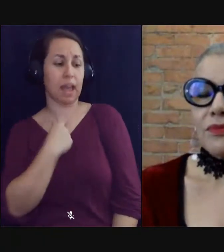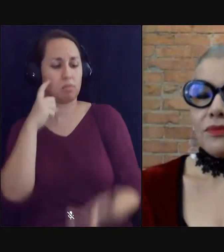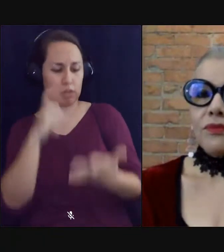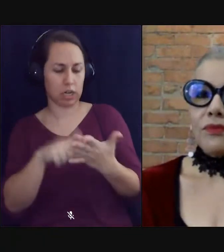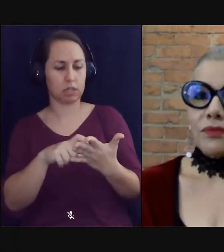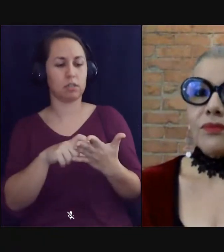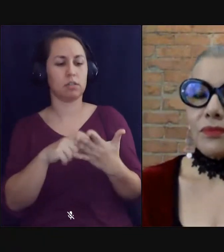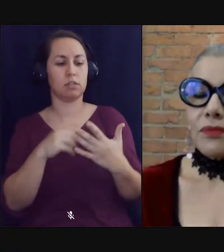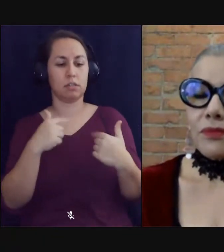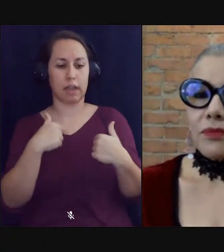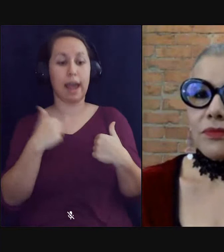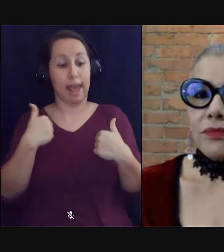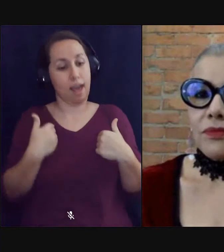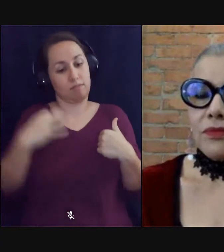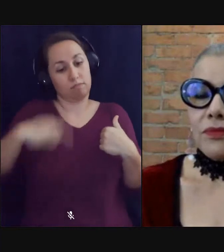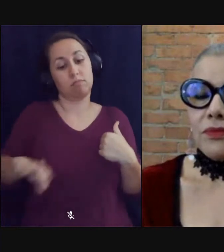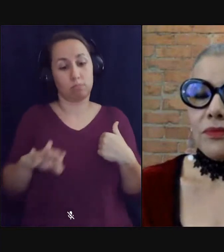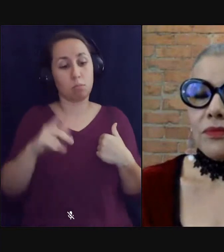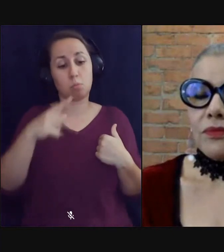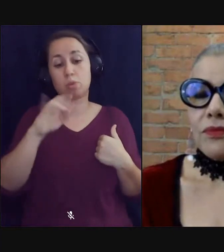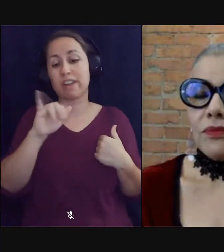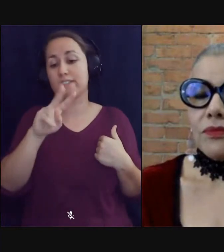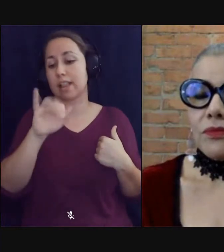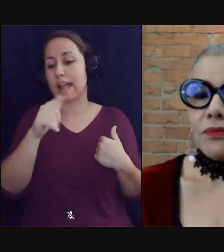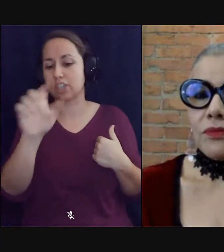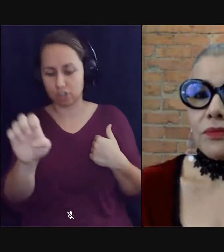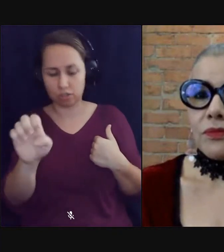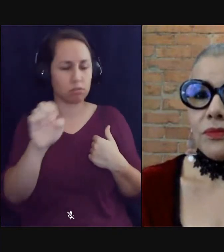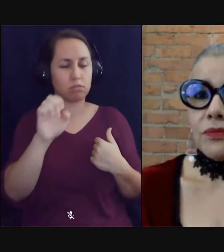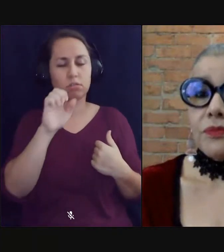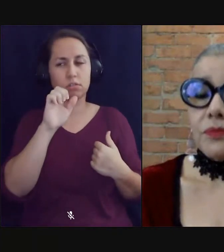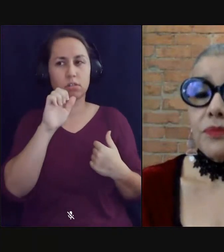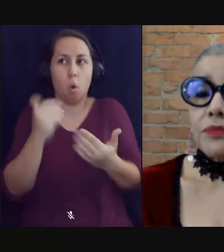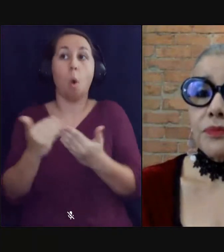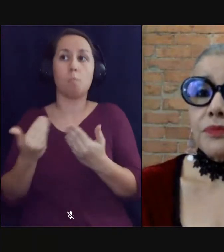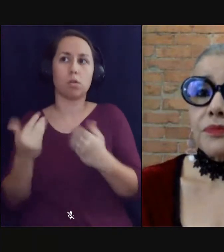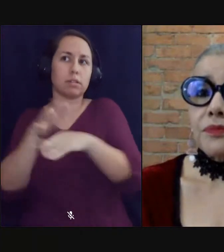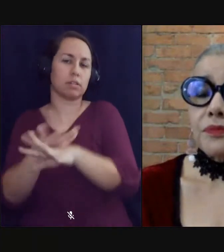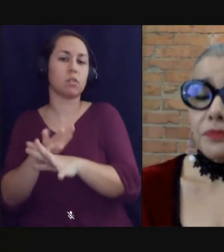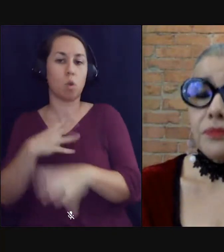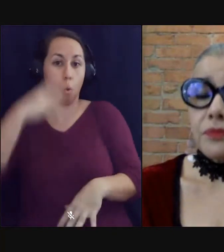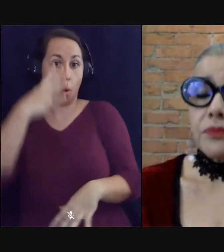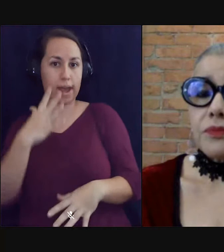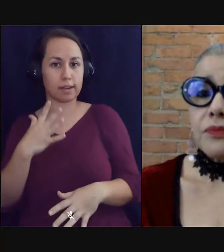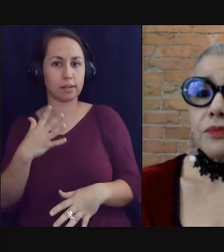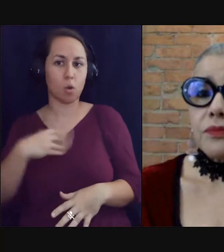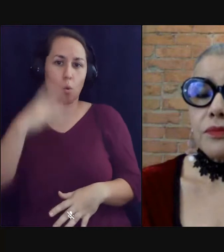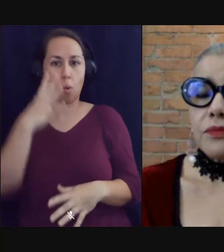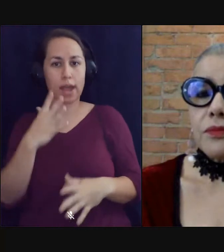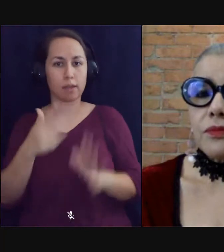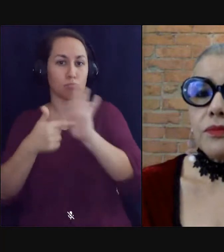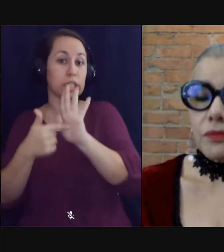immense privilege and from the sort of almost complete assimilation into whiteness that white-presenting Jews